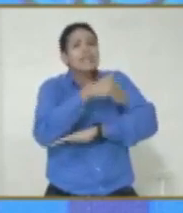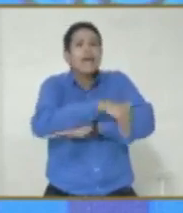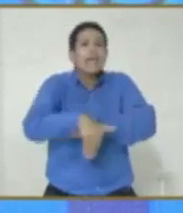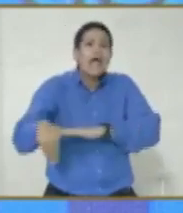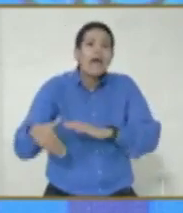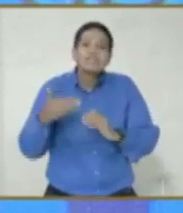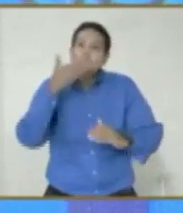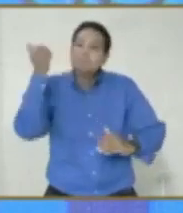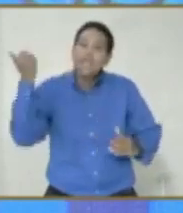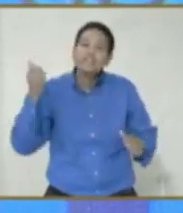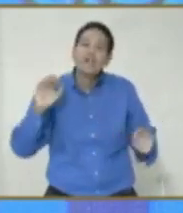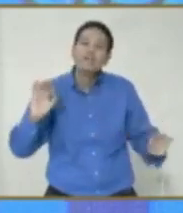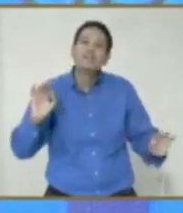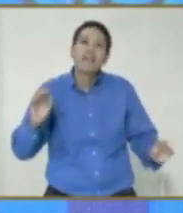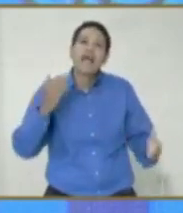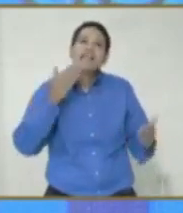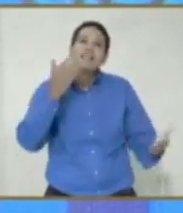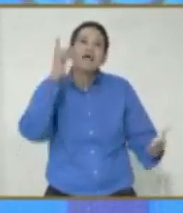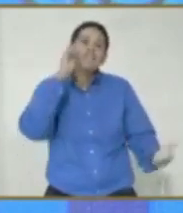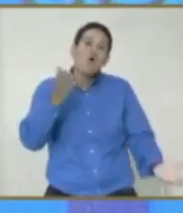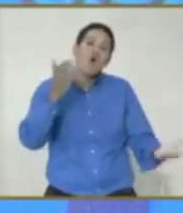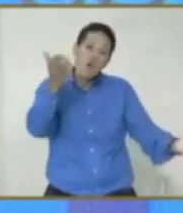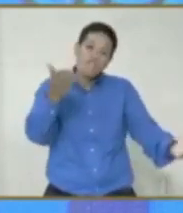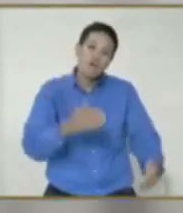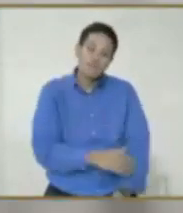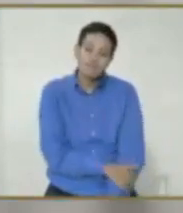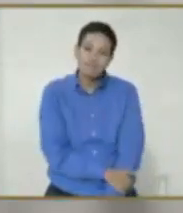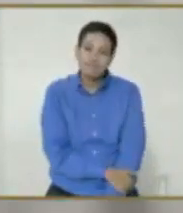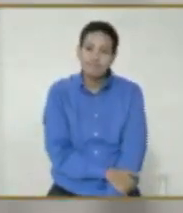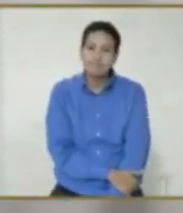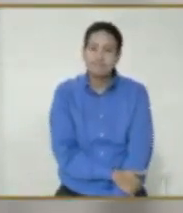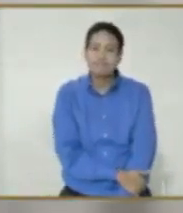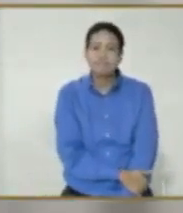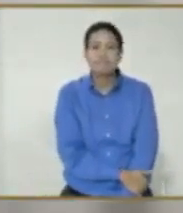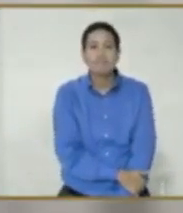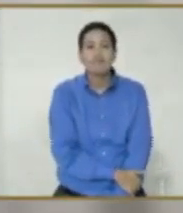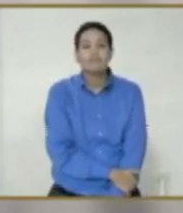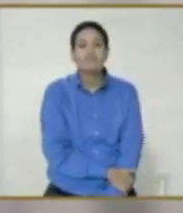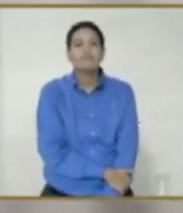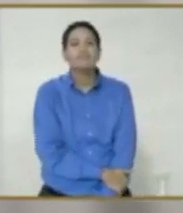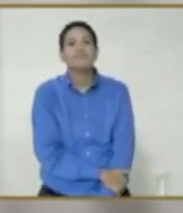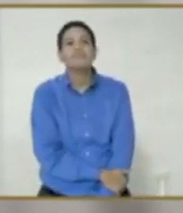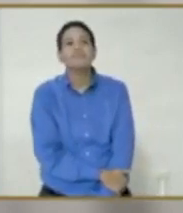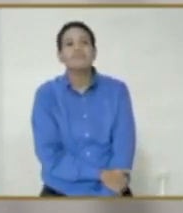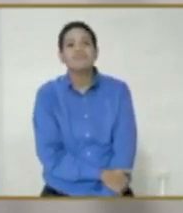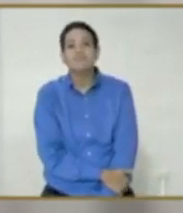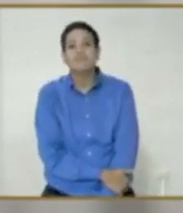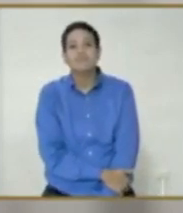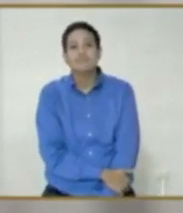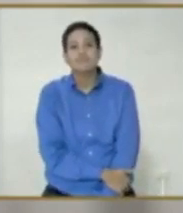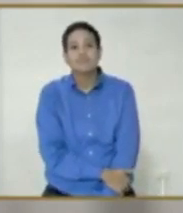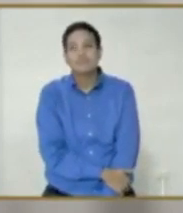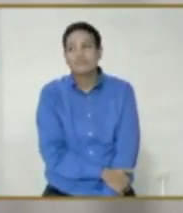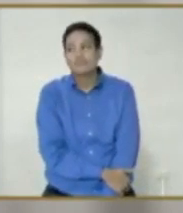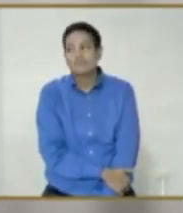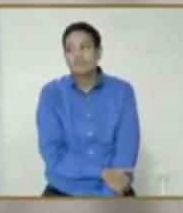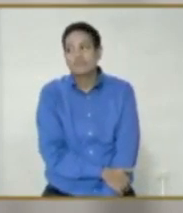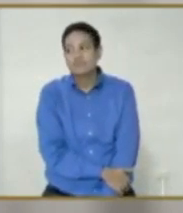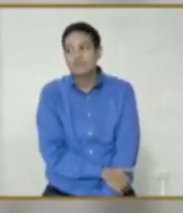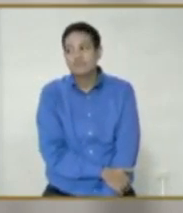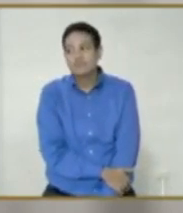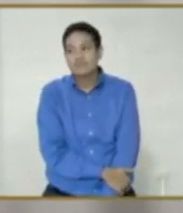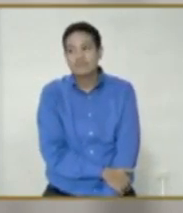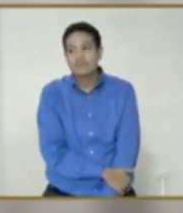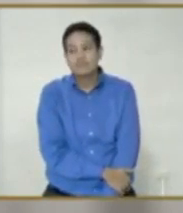brighter. And thanks for the offer. Thank you. And coming down to the final question section,